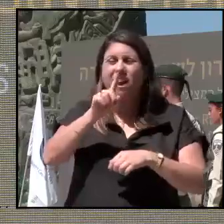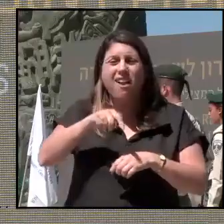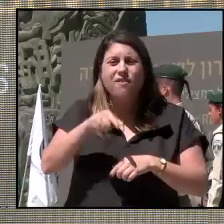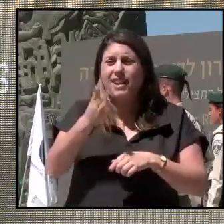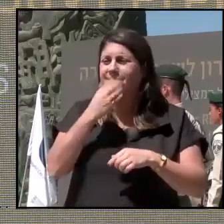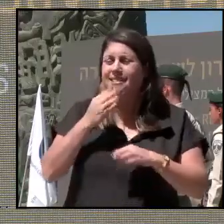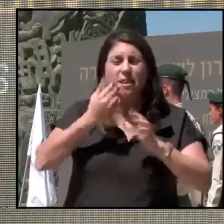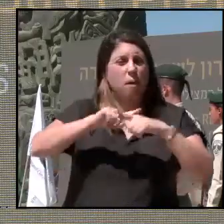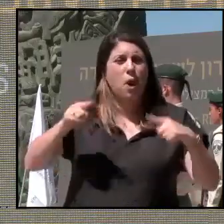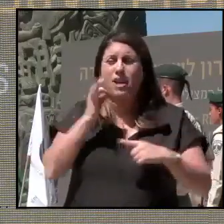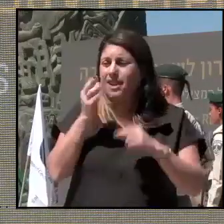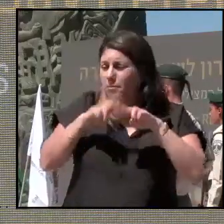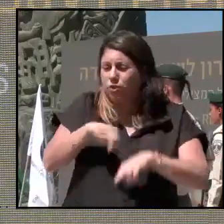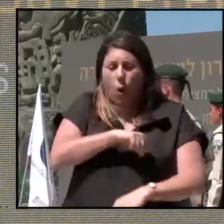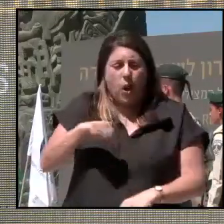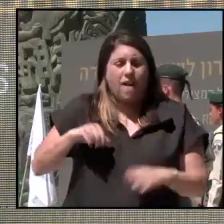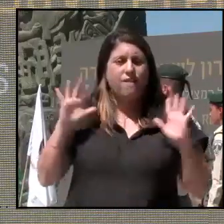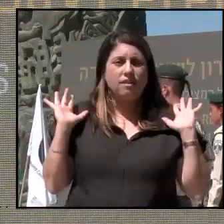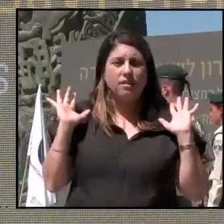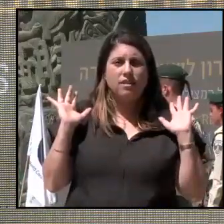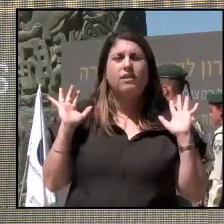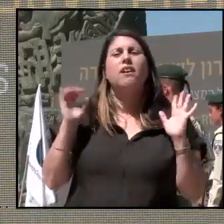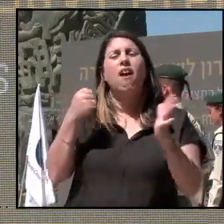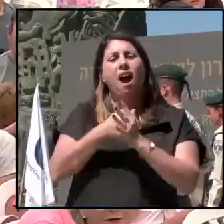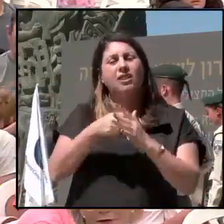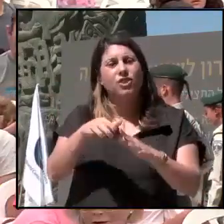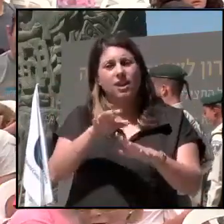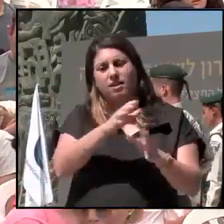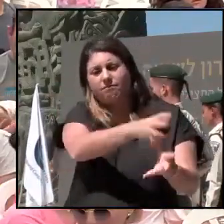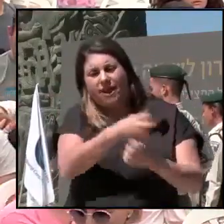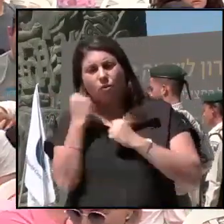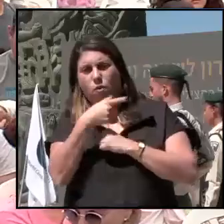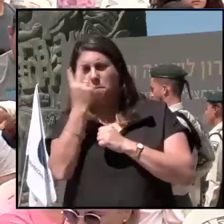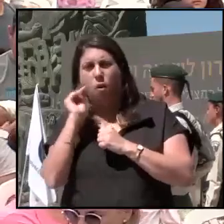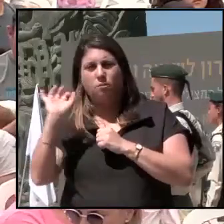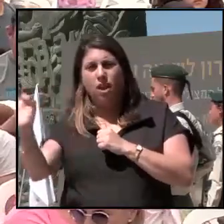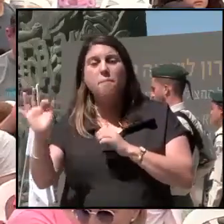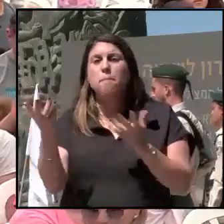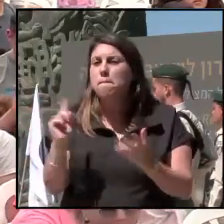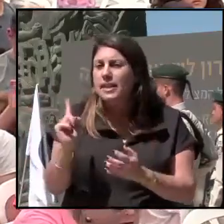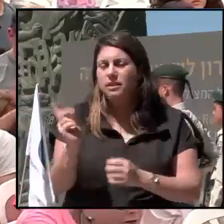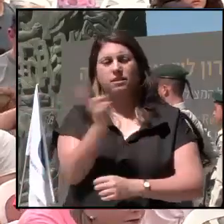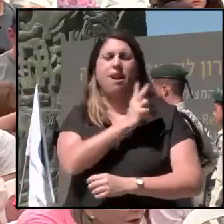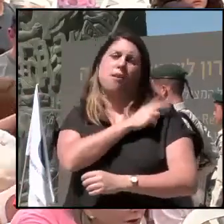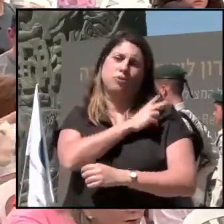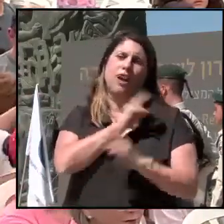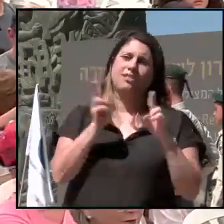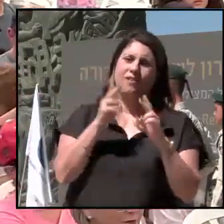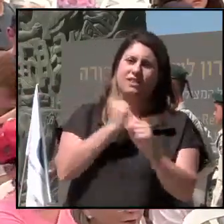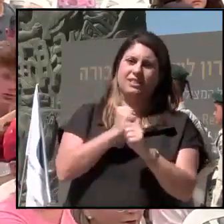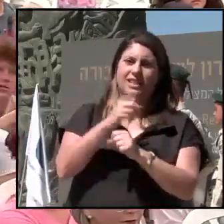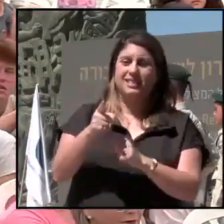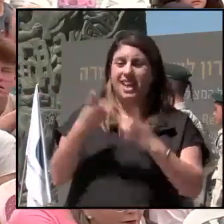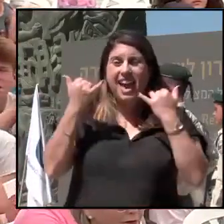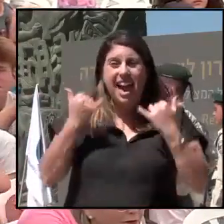all ages died alone after being arrested and taken away from their parents by the French police. Today,